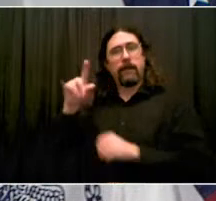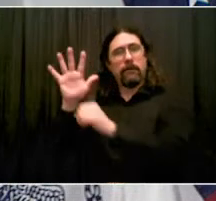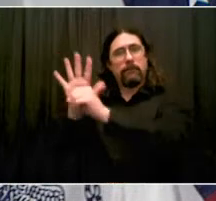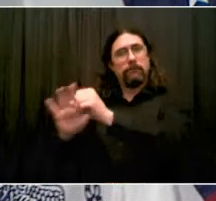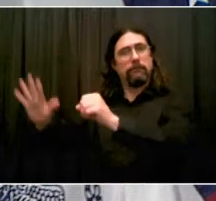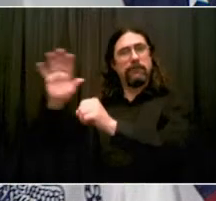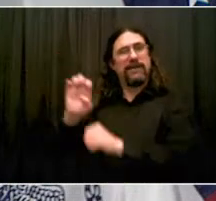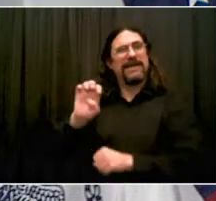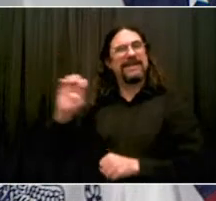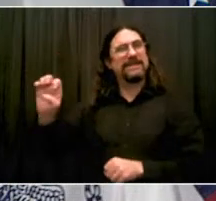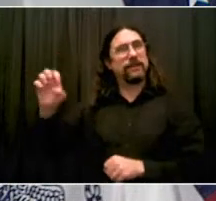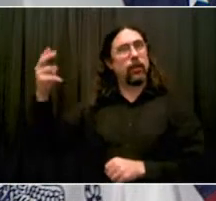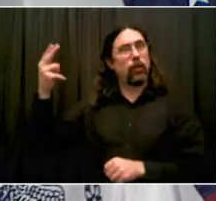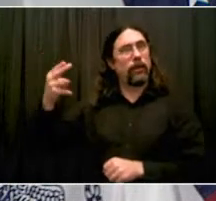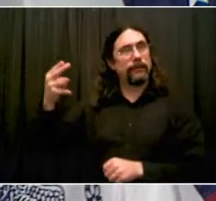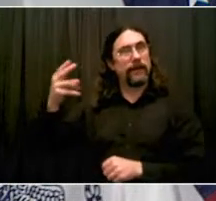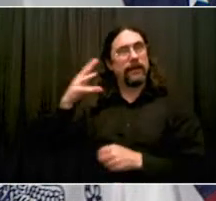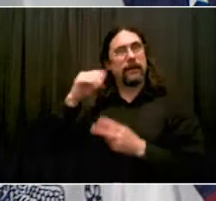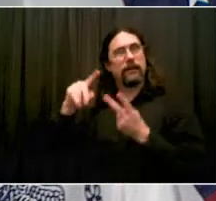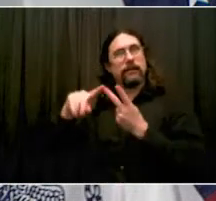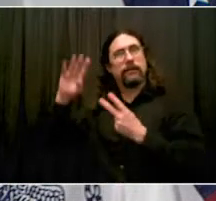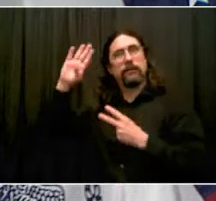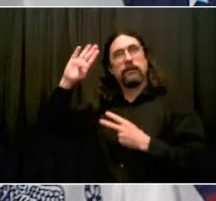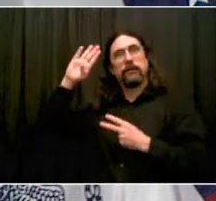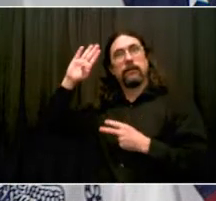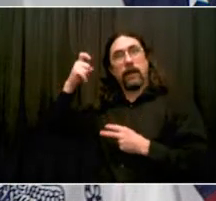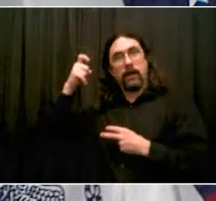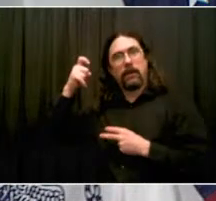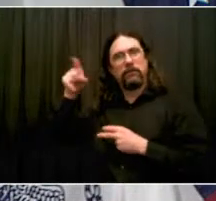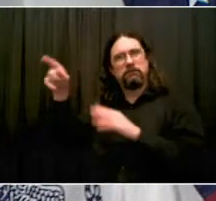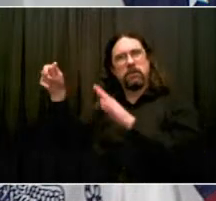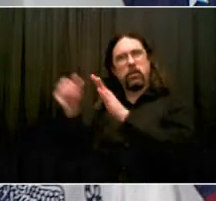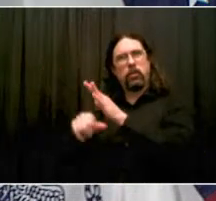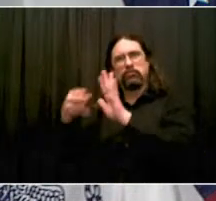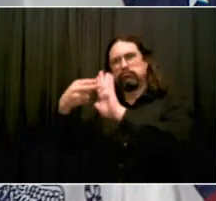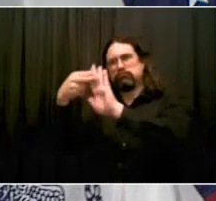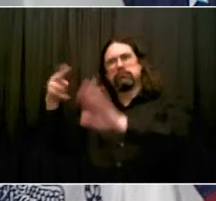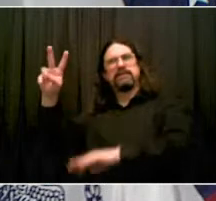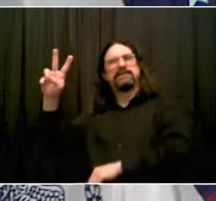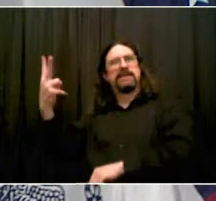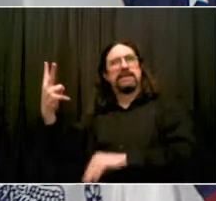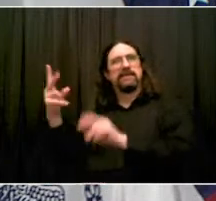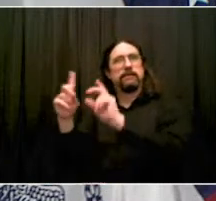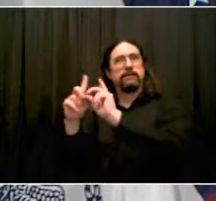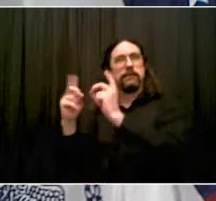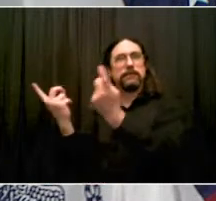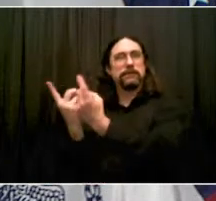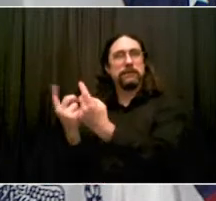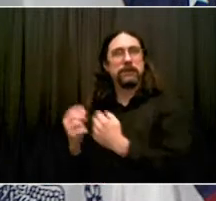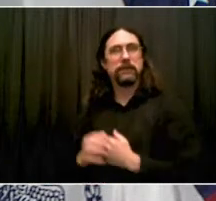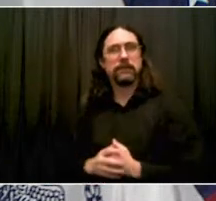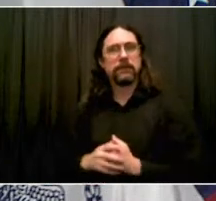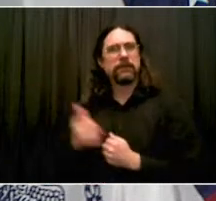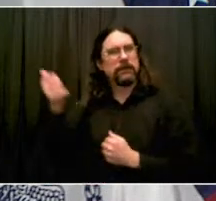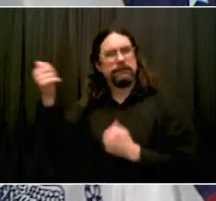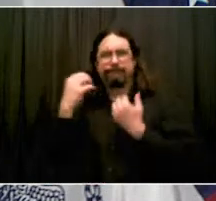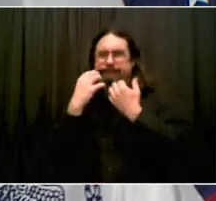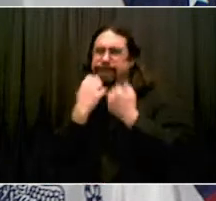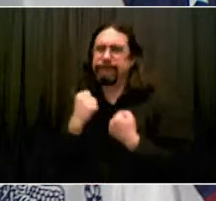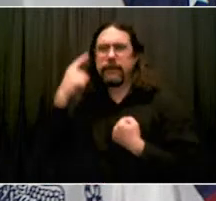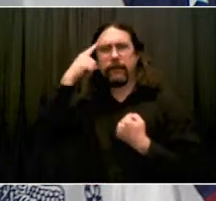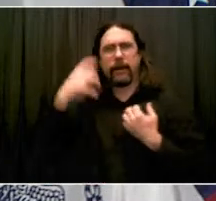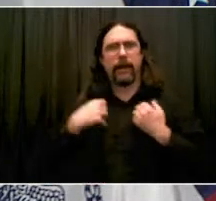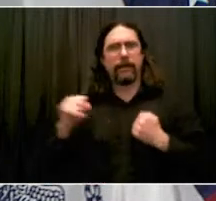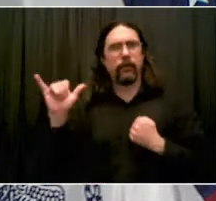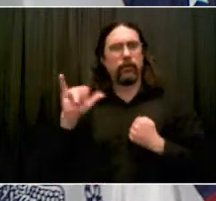spoken up about the need to do something even more in the area of mental health and the need to make permanent a